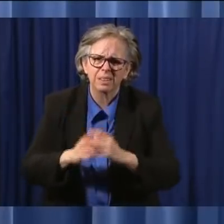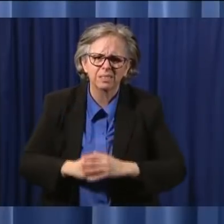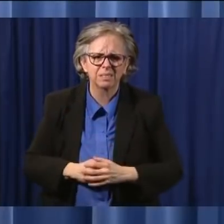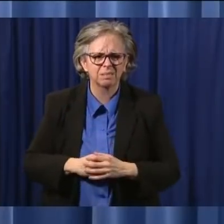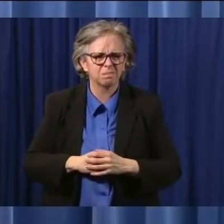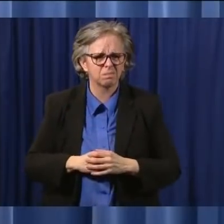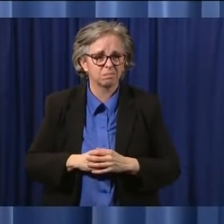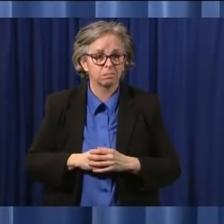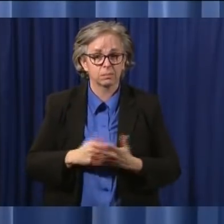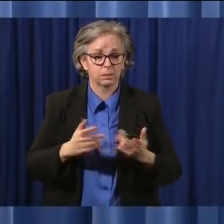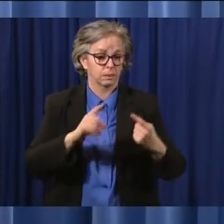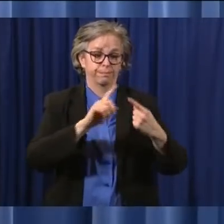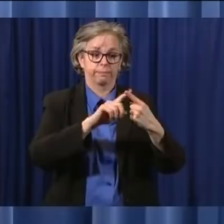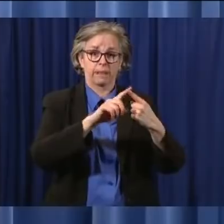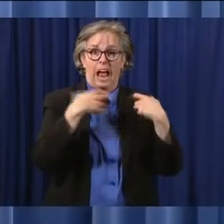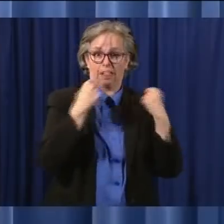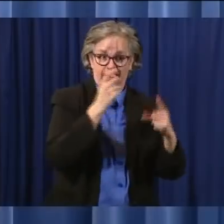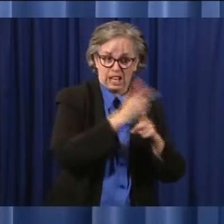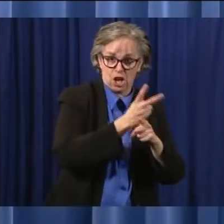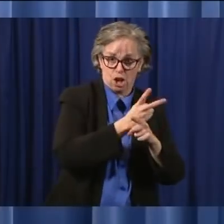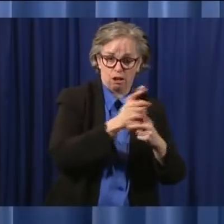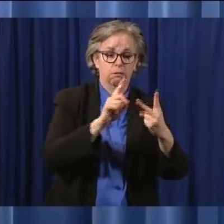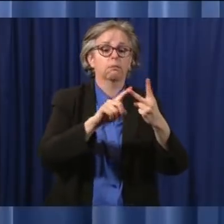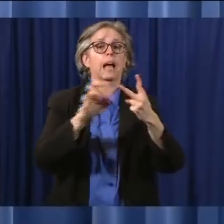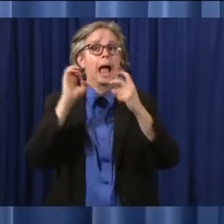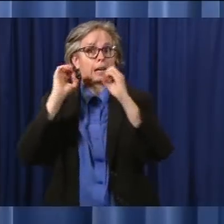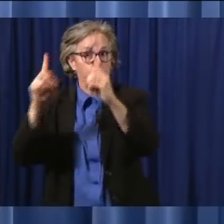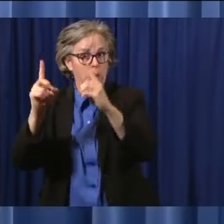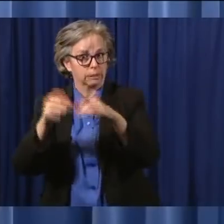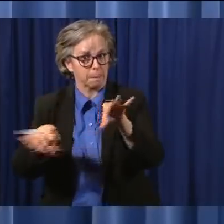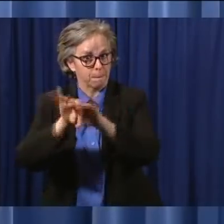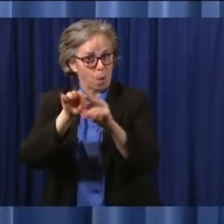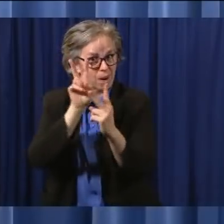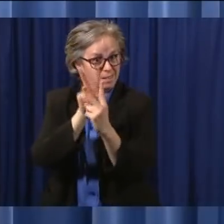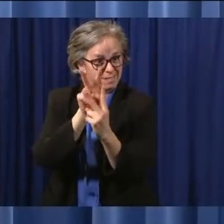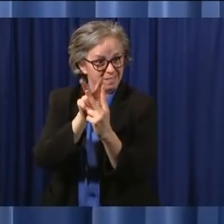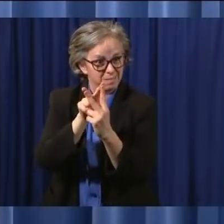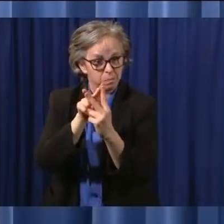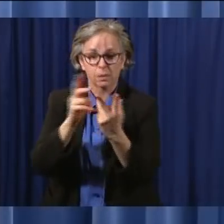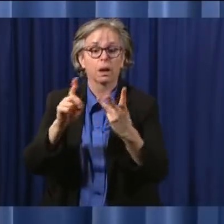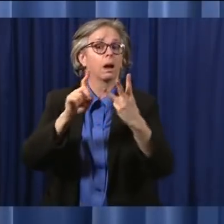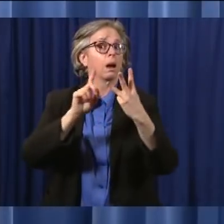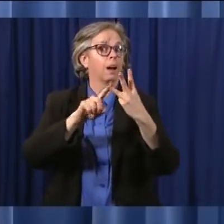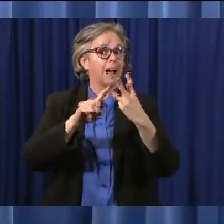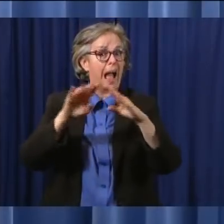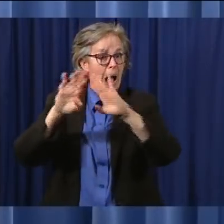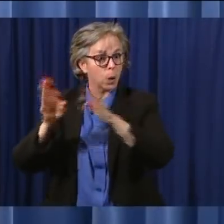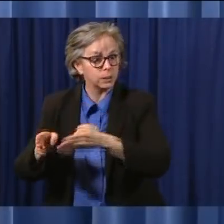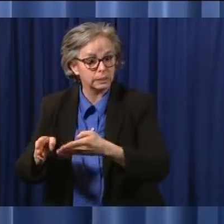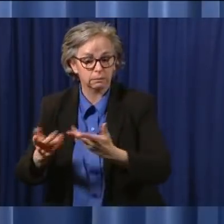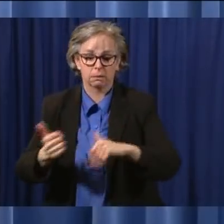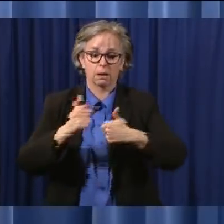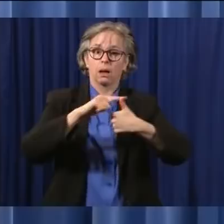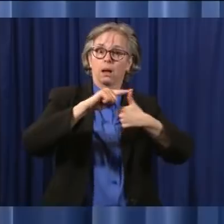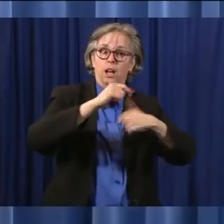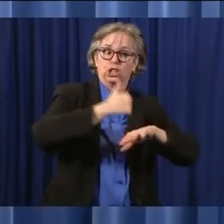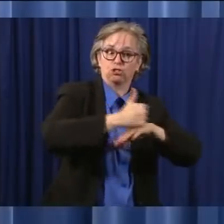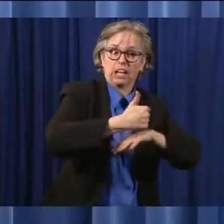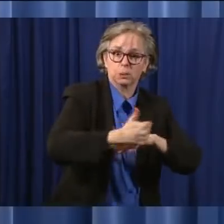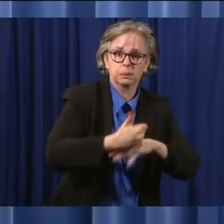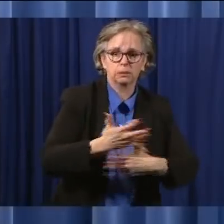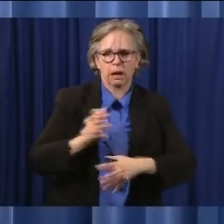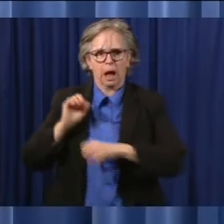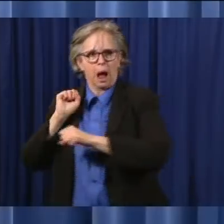Education, so very important. As well as housing, transportation, employment, availability of